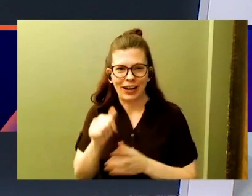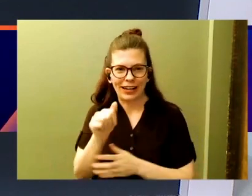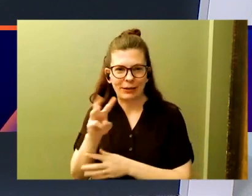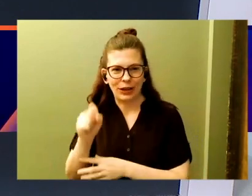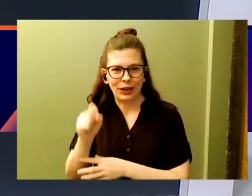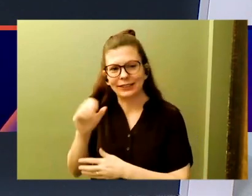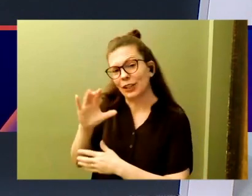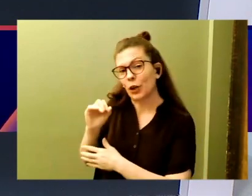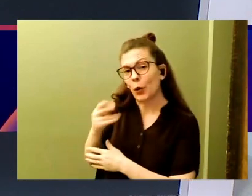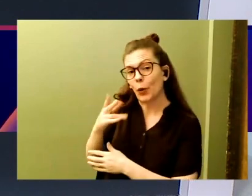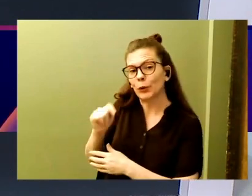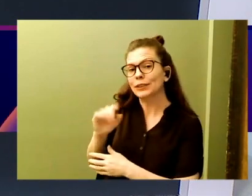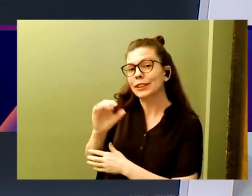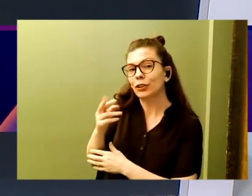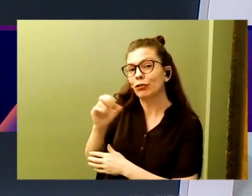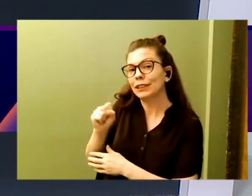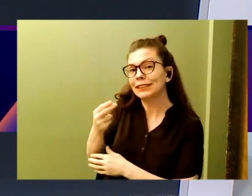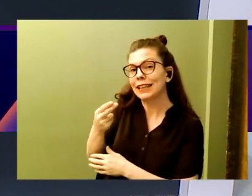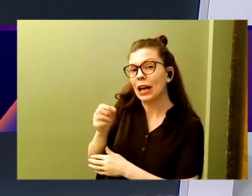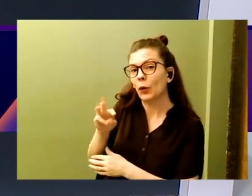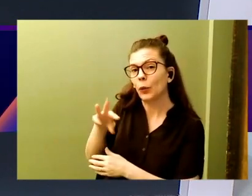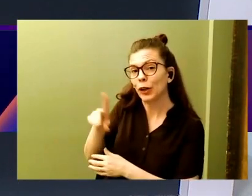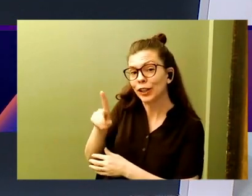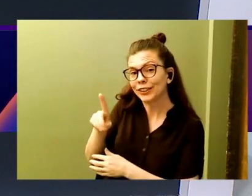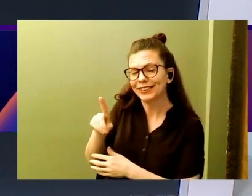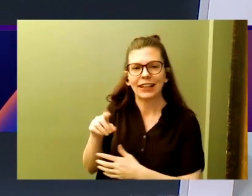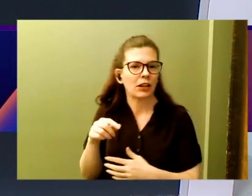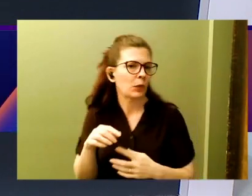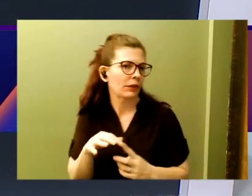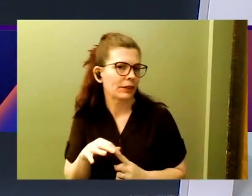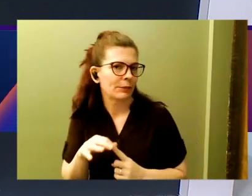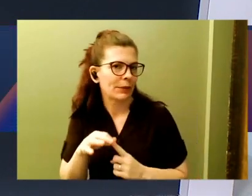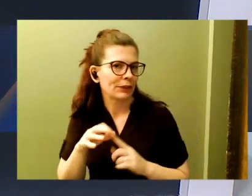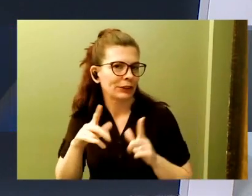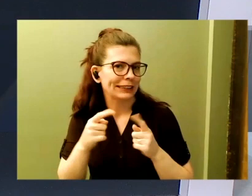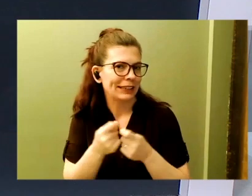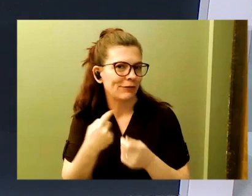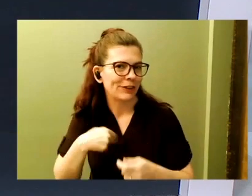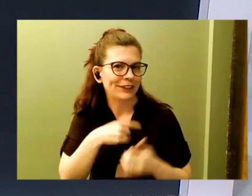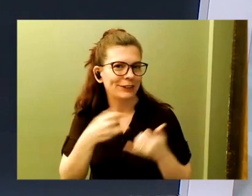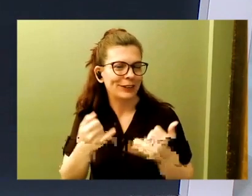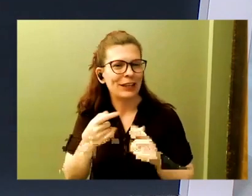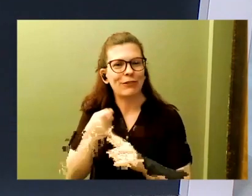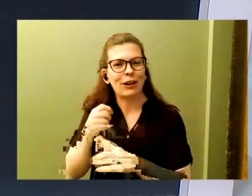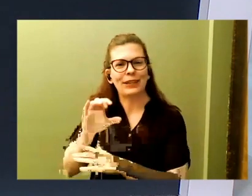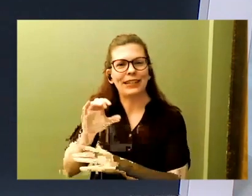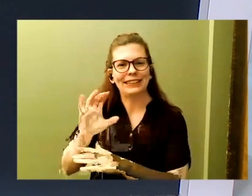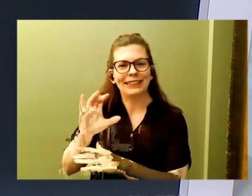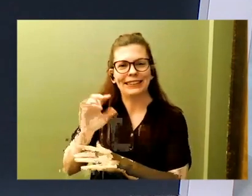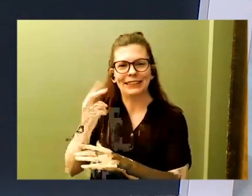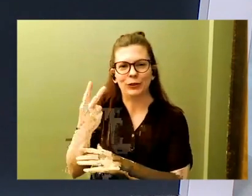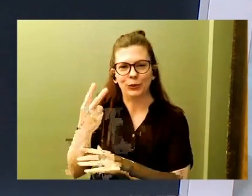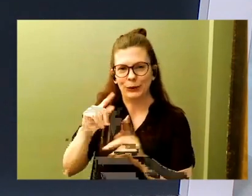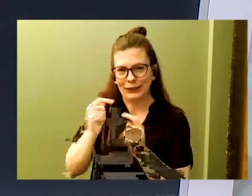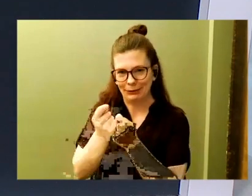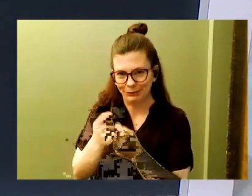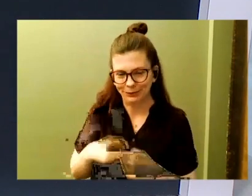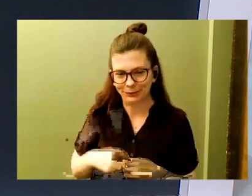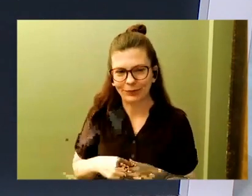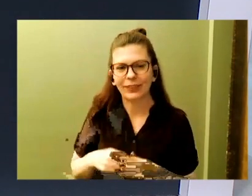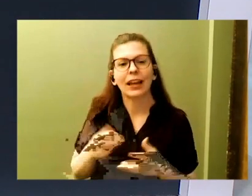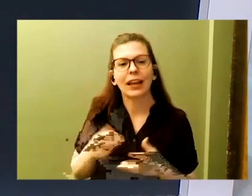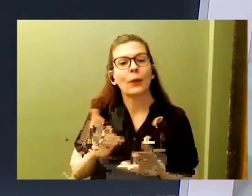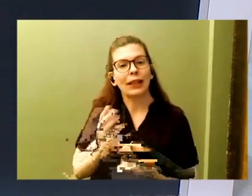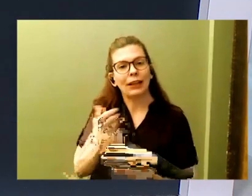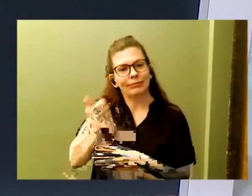Howard. And we have a special team for us from the EC2 team. I'll let you guys talk about this,